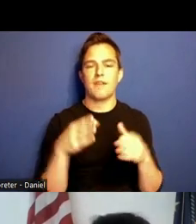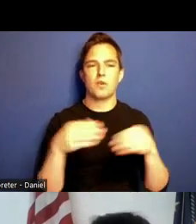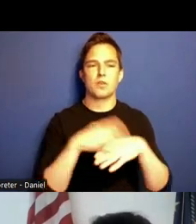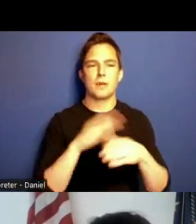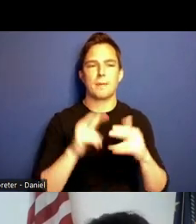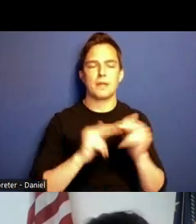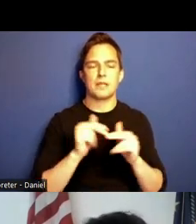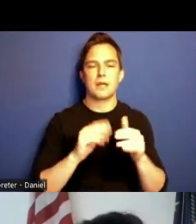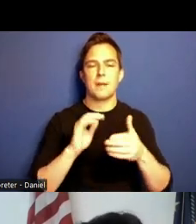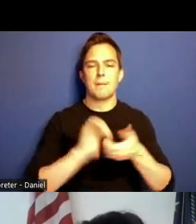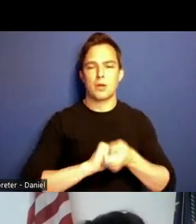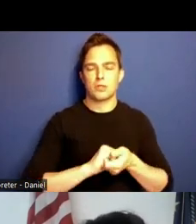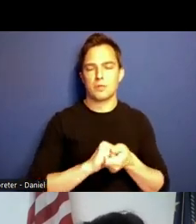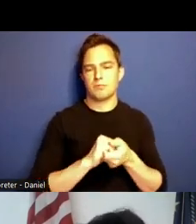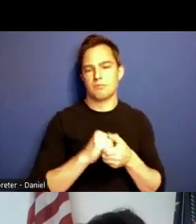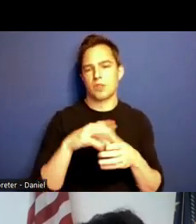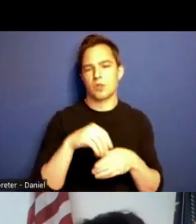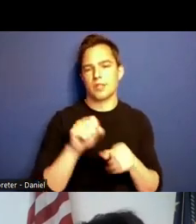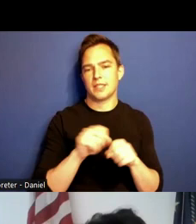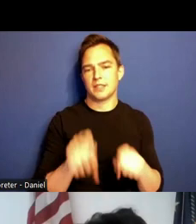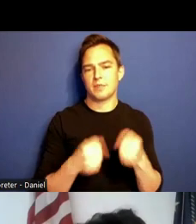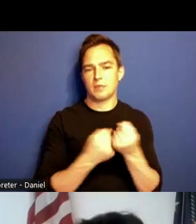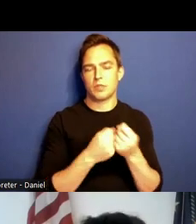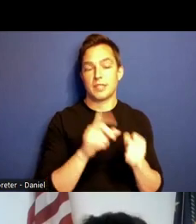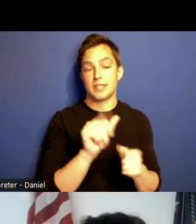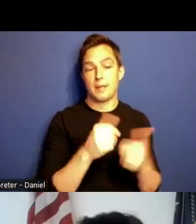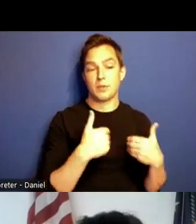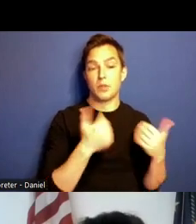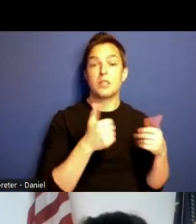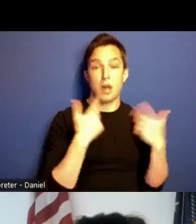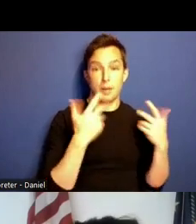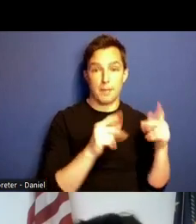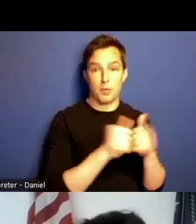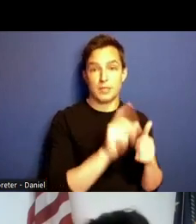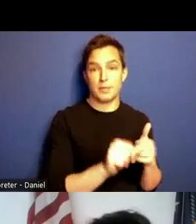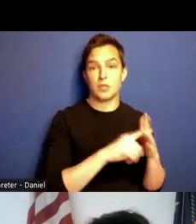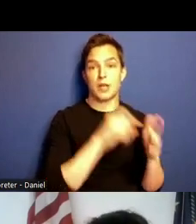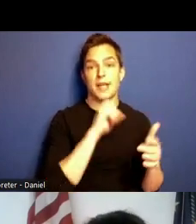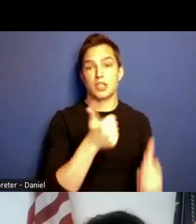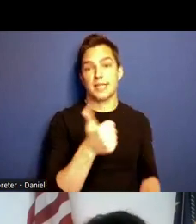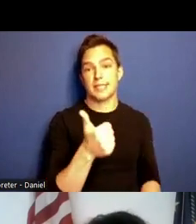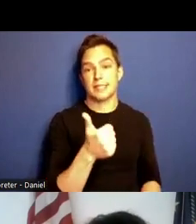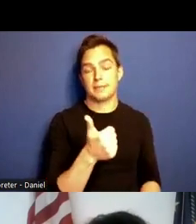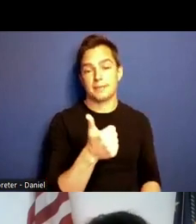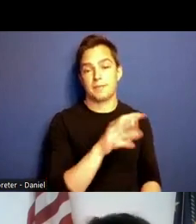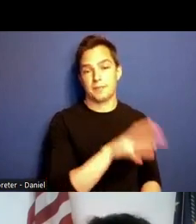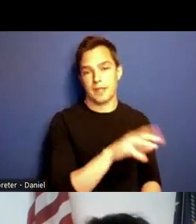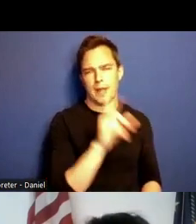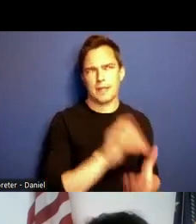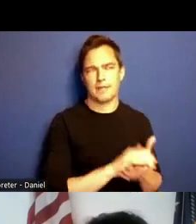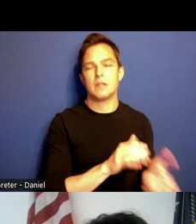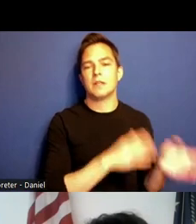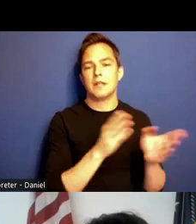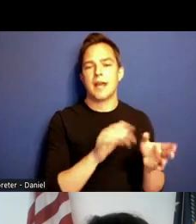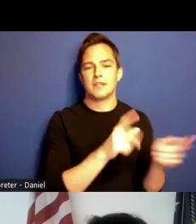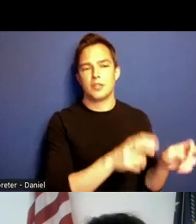partnerships between the systems that support disabled youth, young people with disabilities, starting at age 10, I think, as they